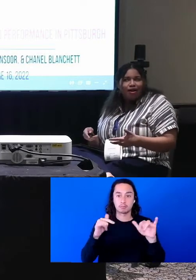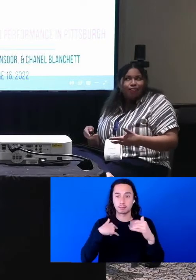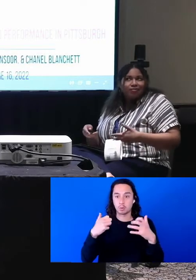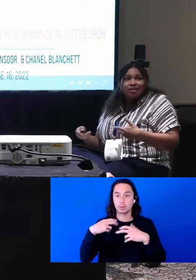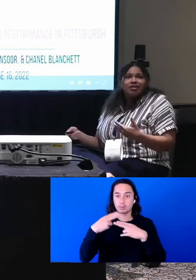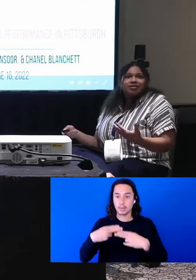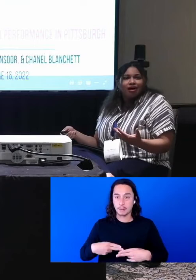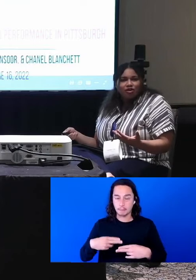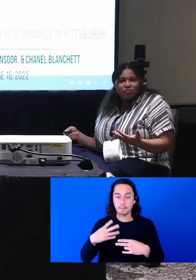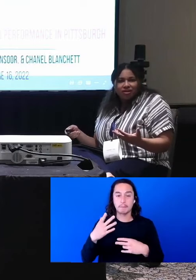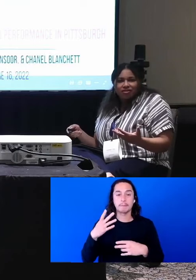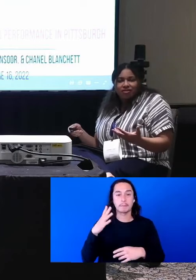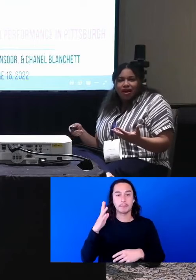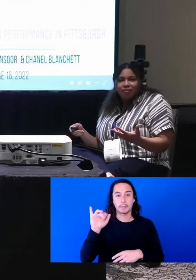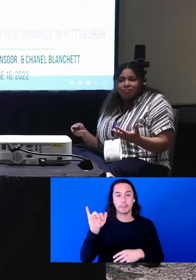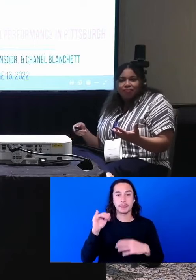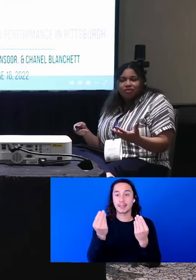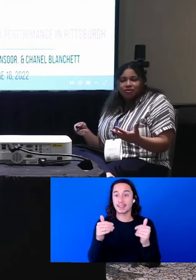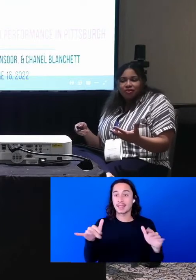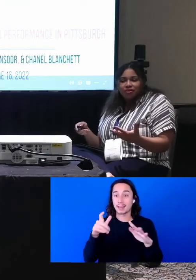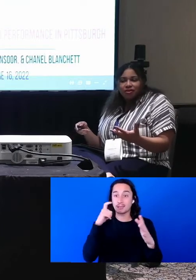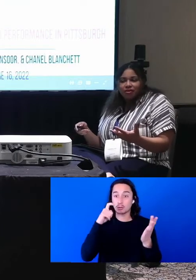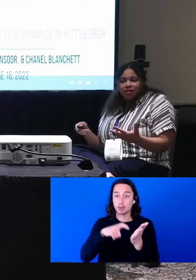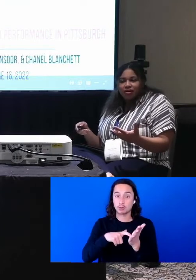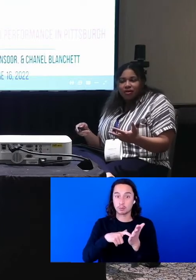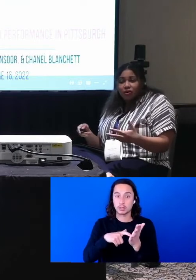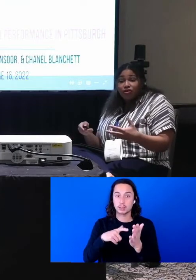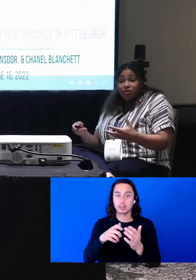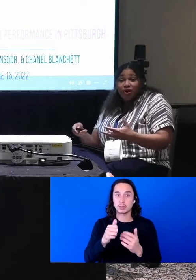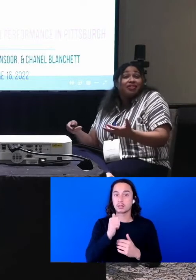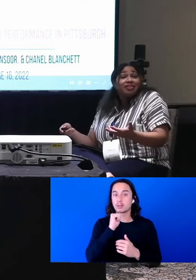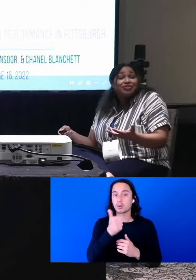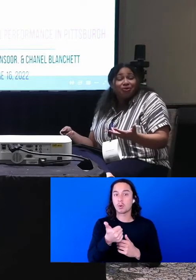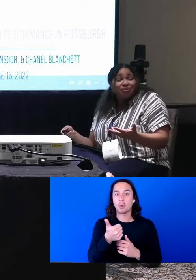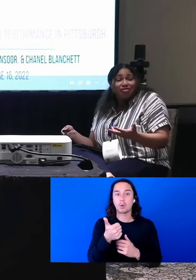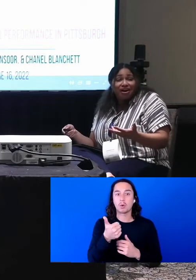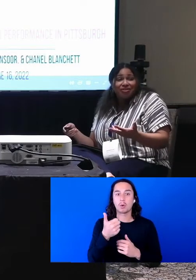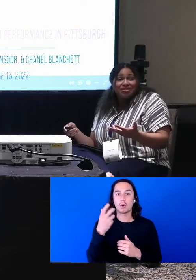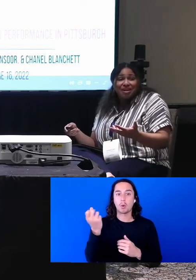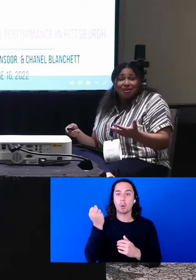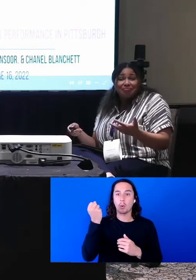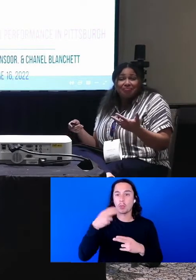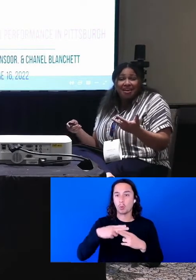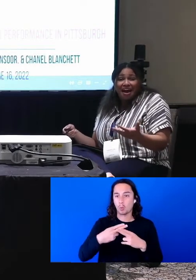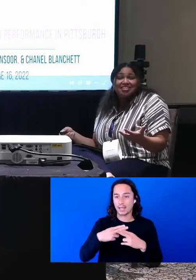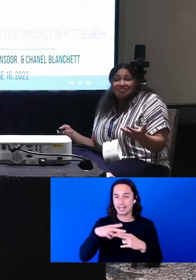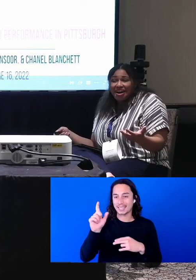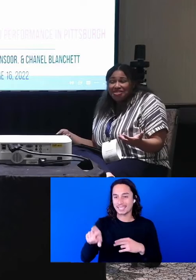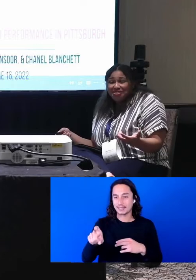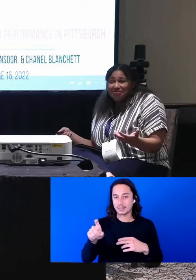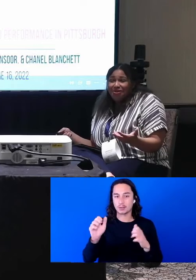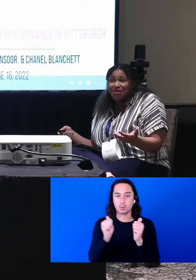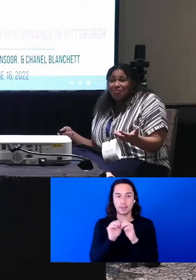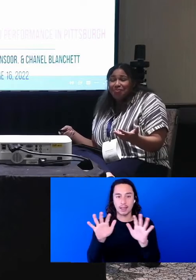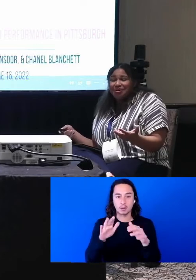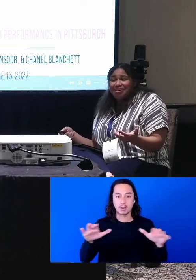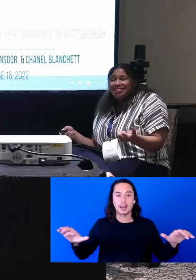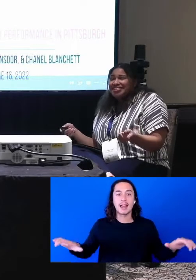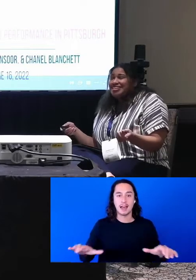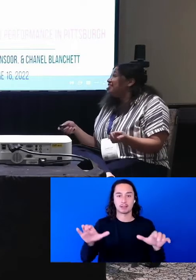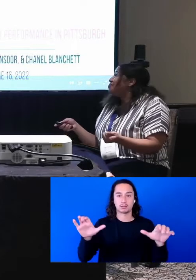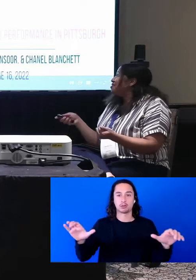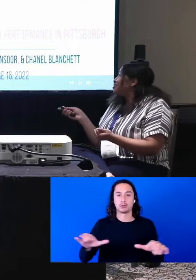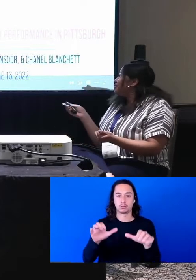that land acknowledgments don't hold the weight they need to hold without active actions follow them